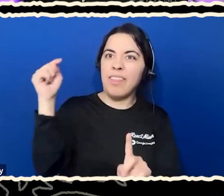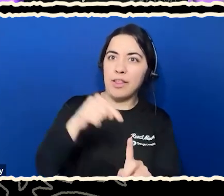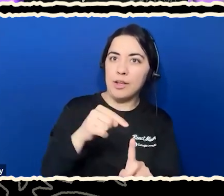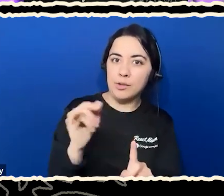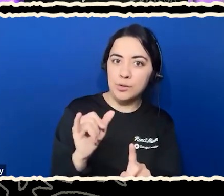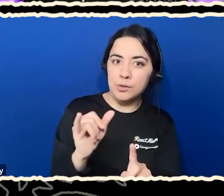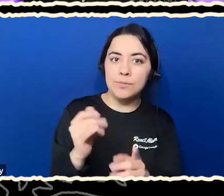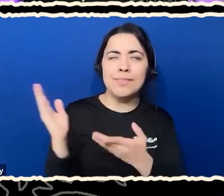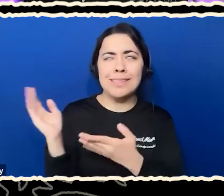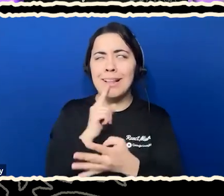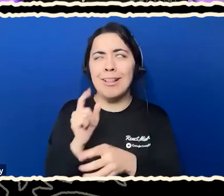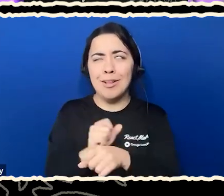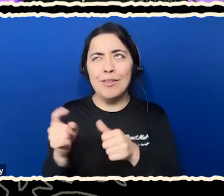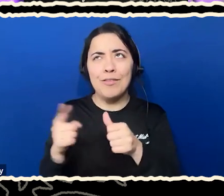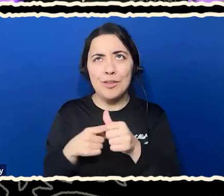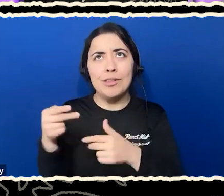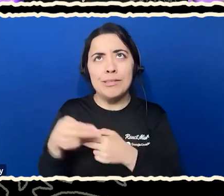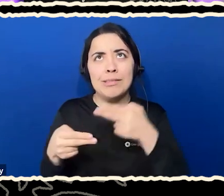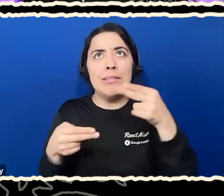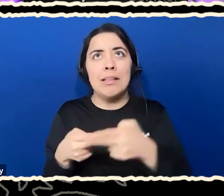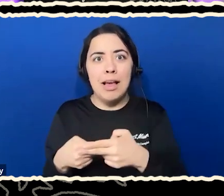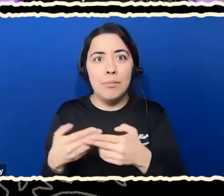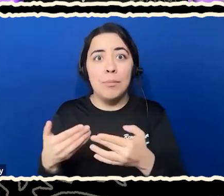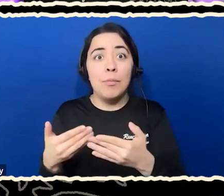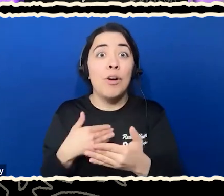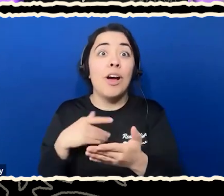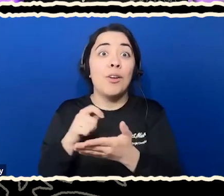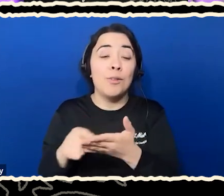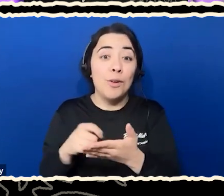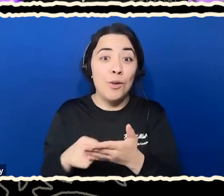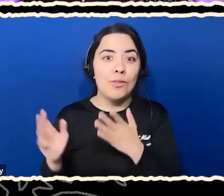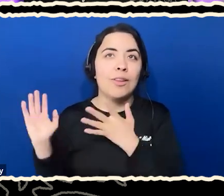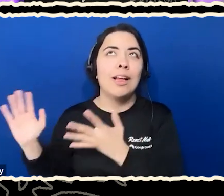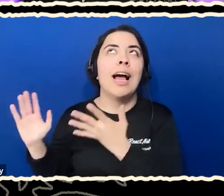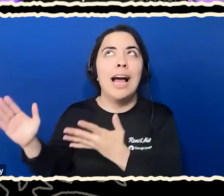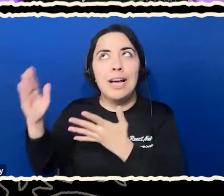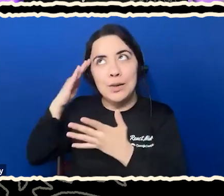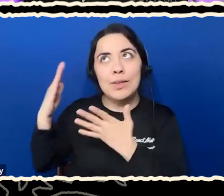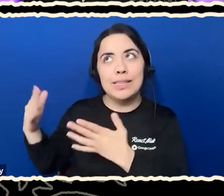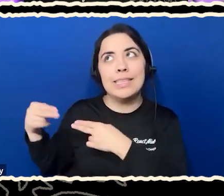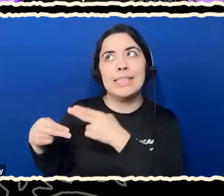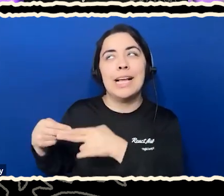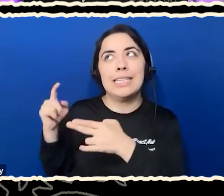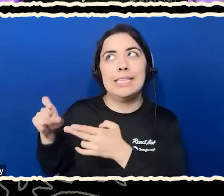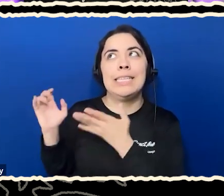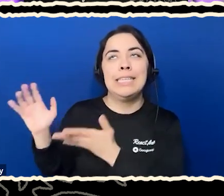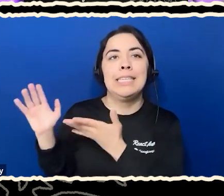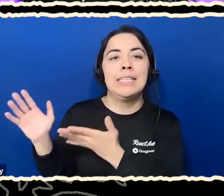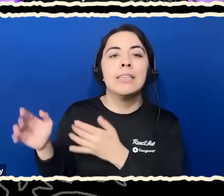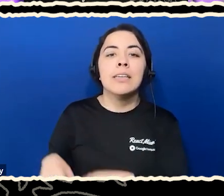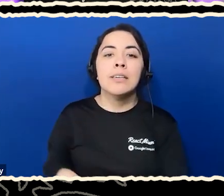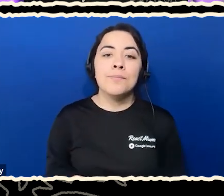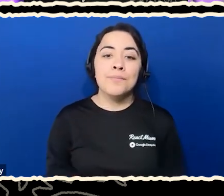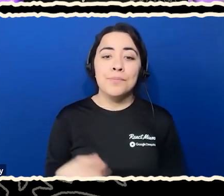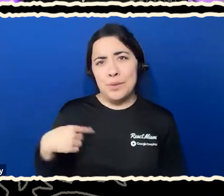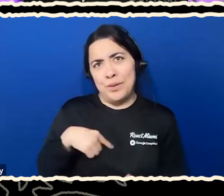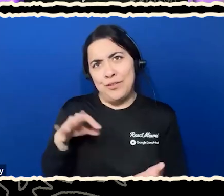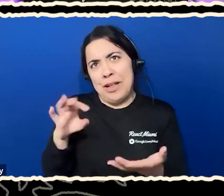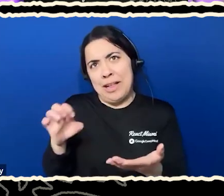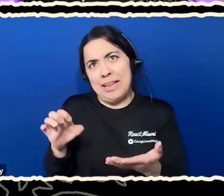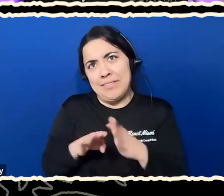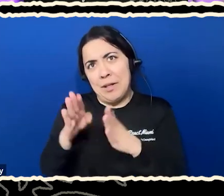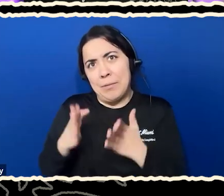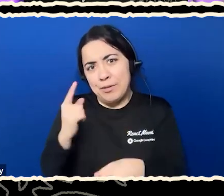This was literally the first slide I put on my talk before even writing about it. I knew I had to have this somewhere. But after all, we're front-end developers,